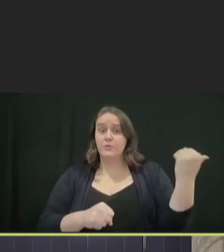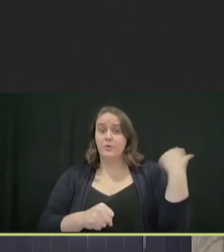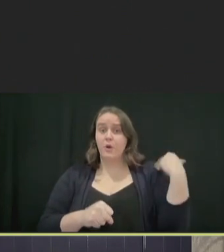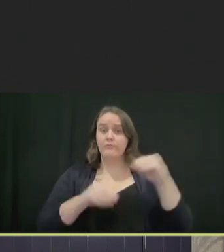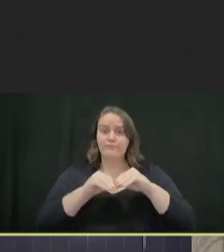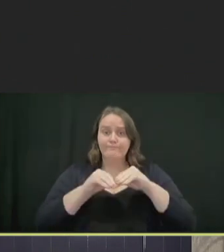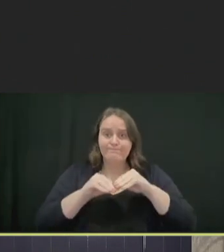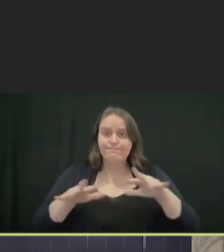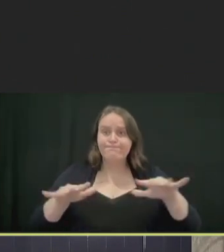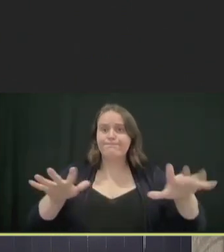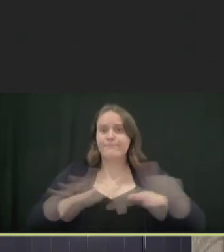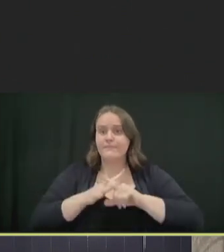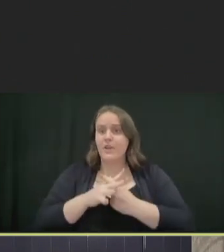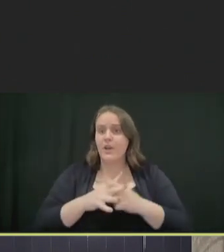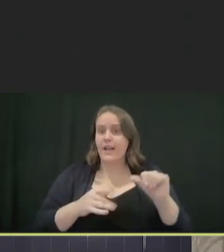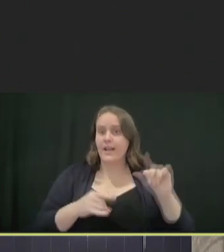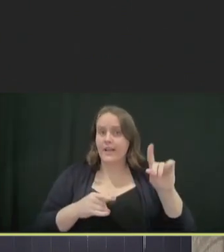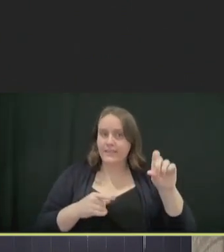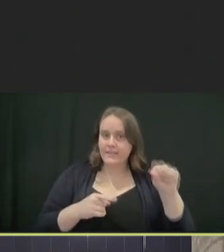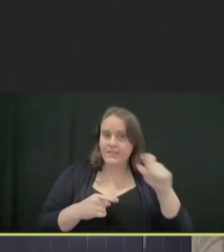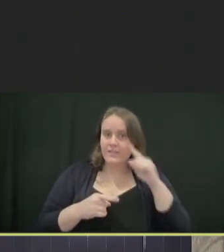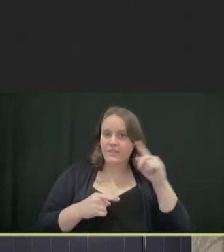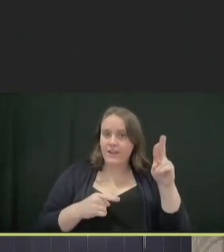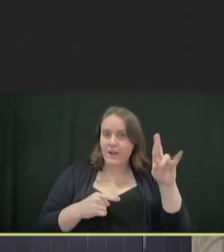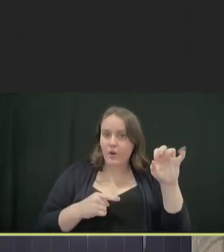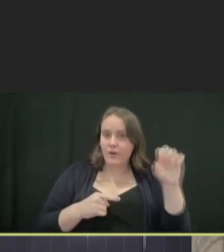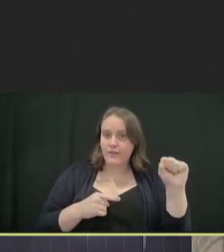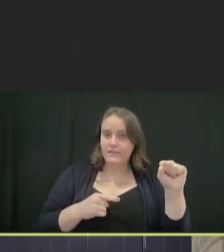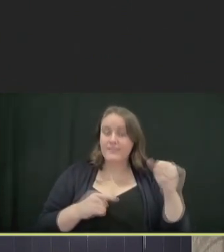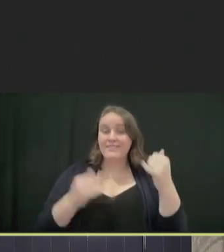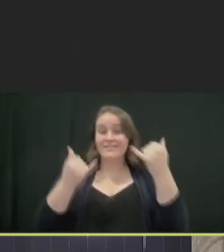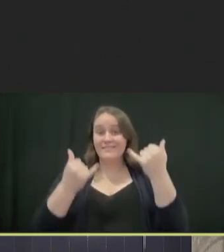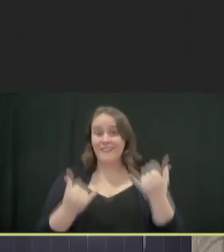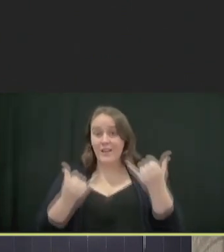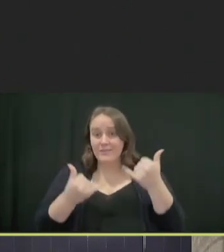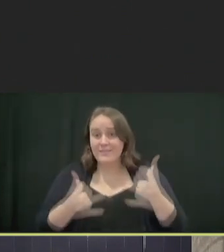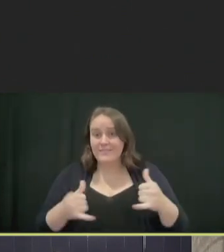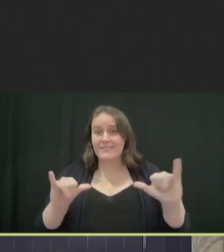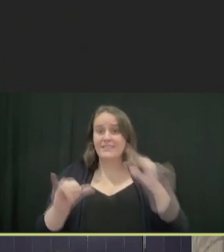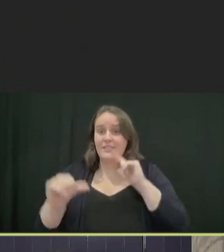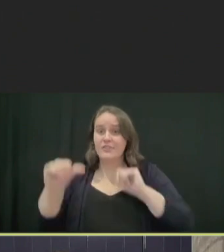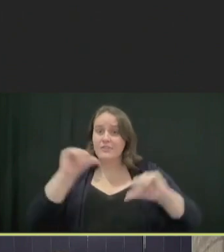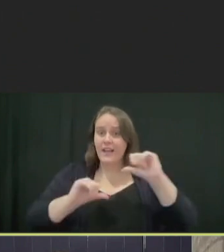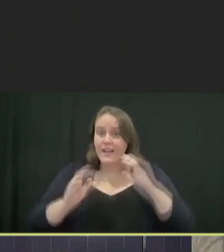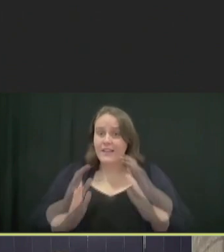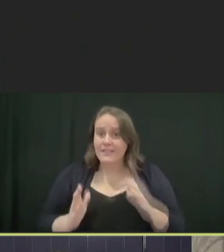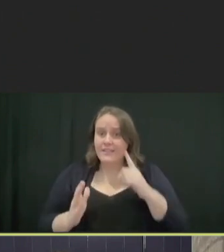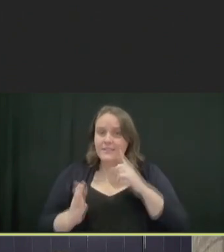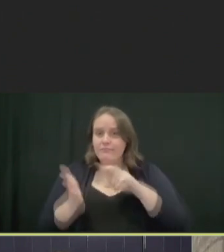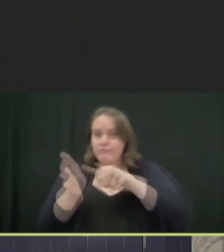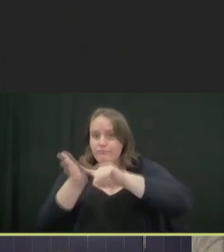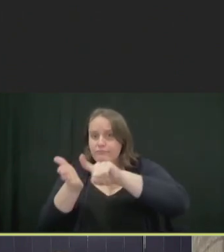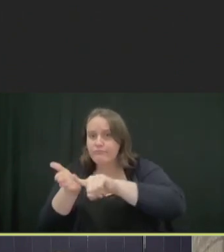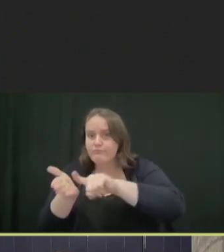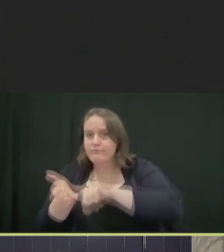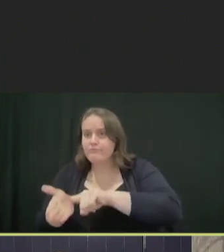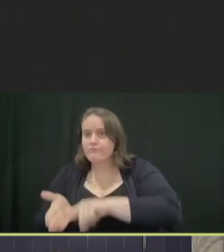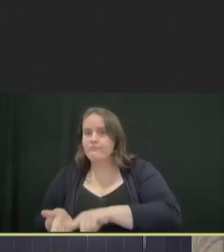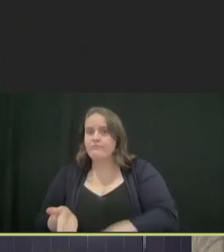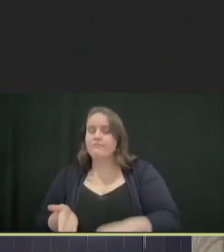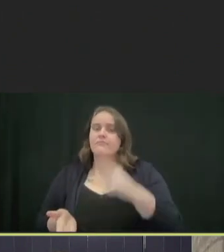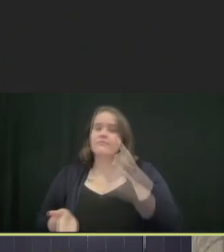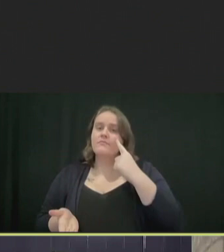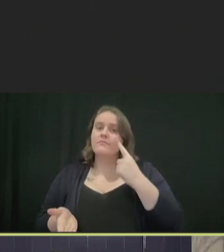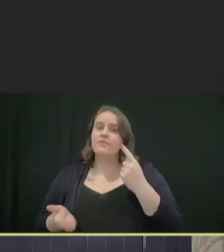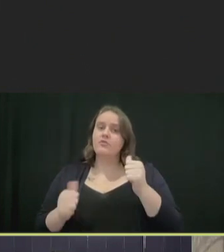we'll hear from five speakers who will provide an overview of new research to advance scientific knowledge on stimulating the rare antibodies needed to